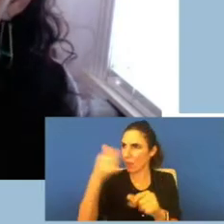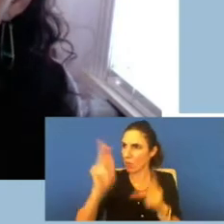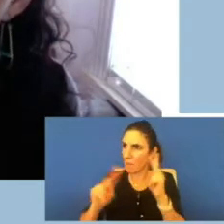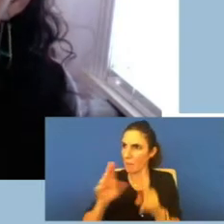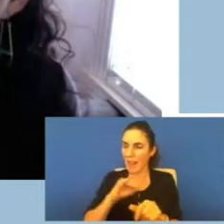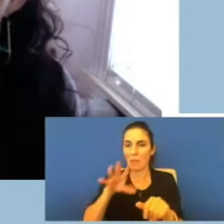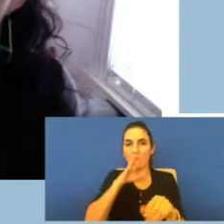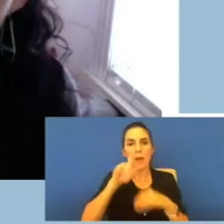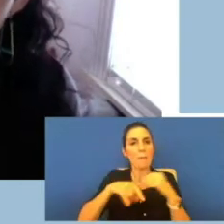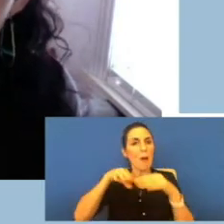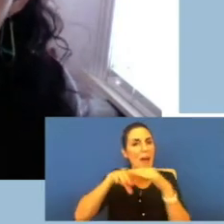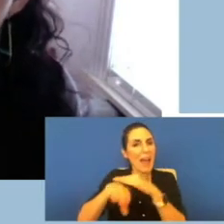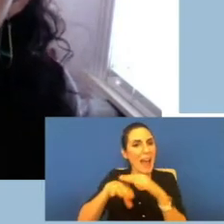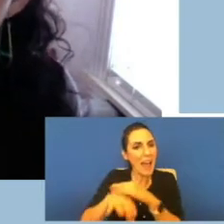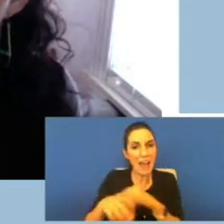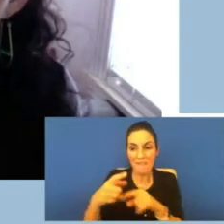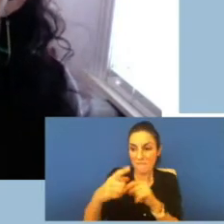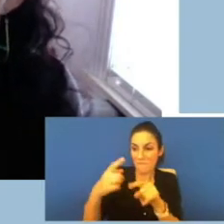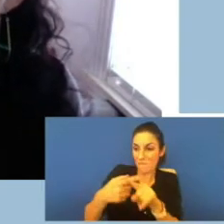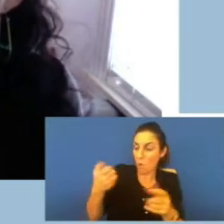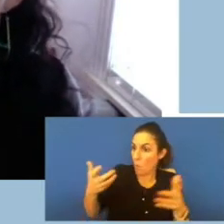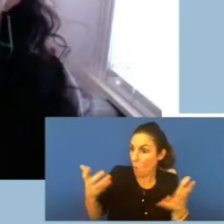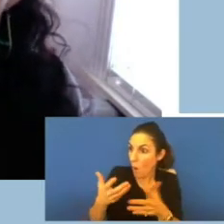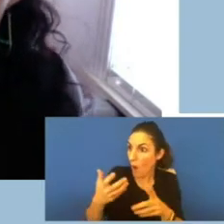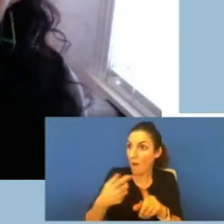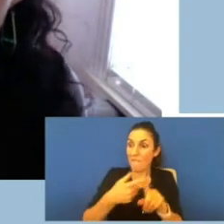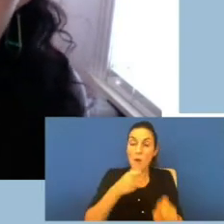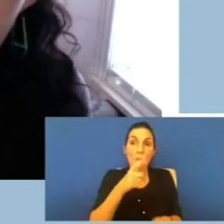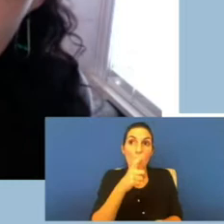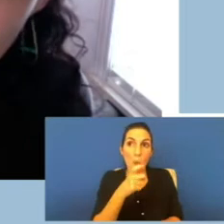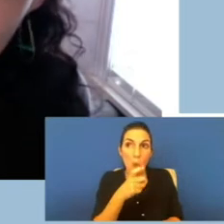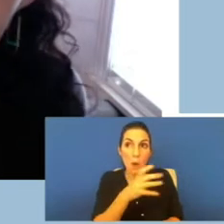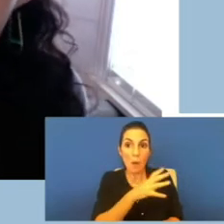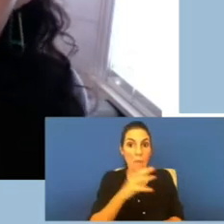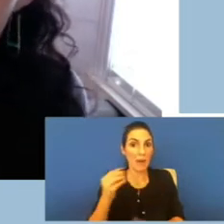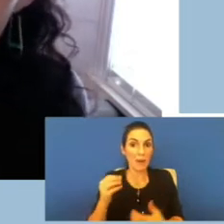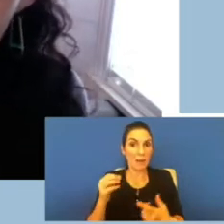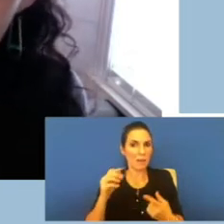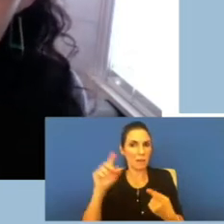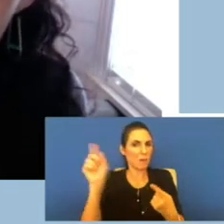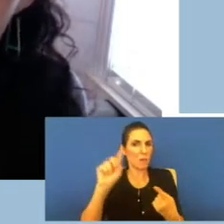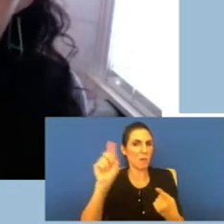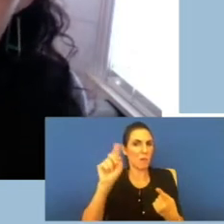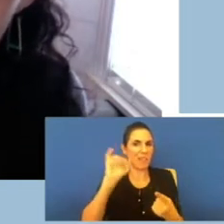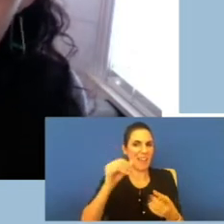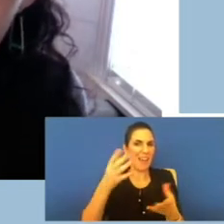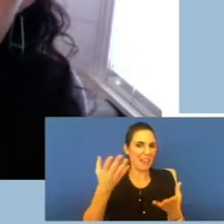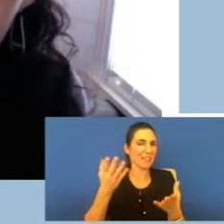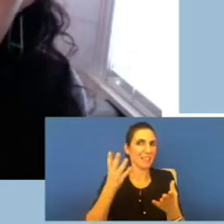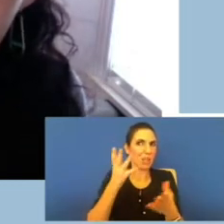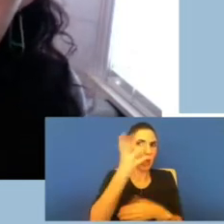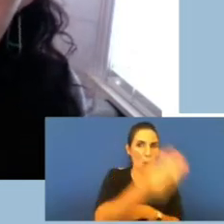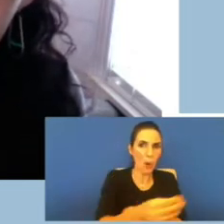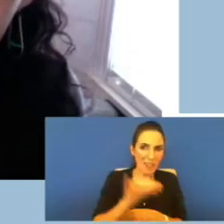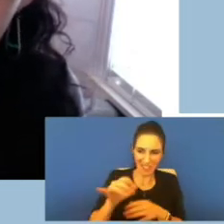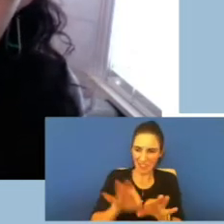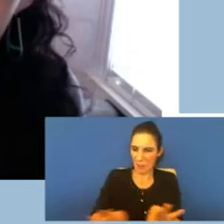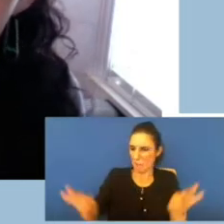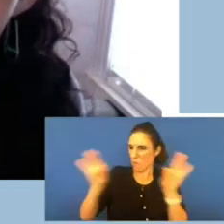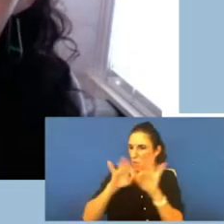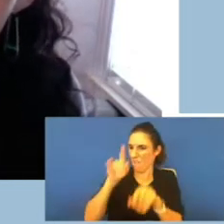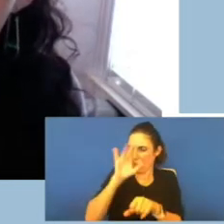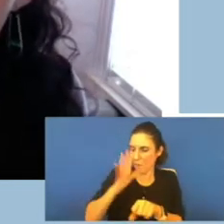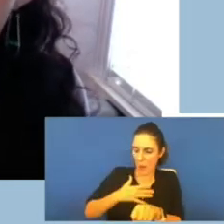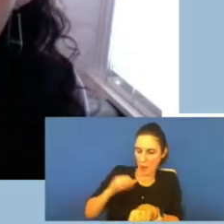what, for whom, and towards what ends. And those kinds of questions have been really central to the work that I've tried to do as a